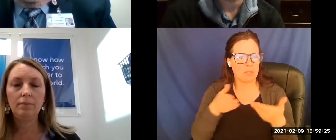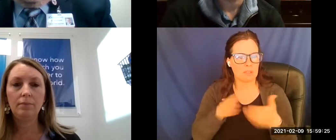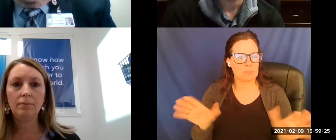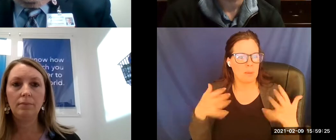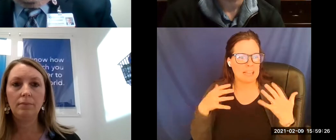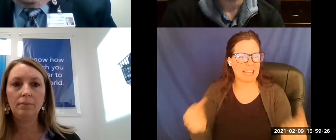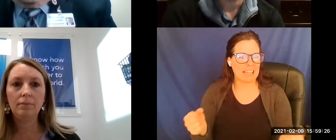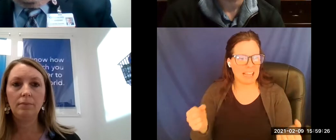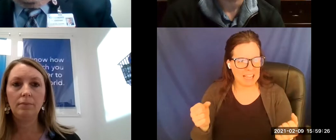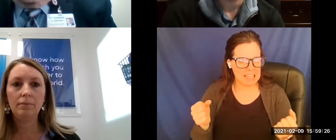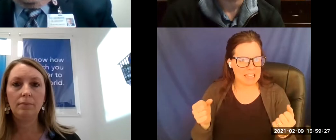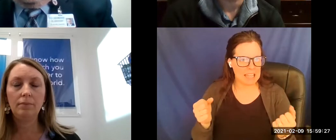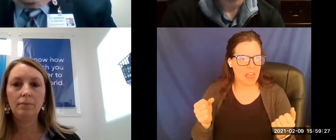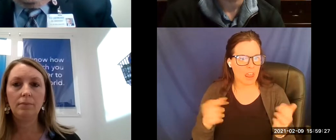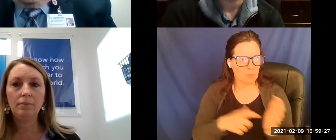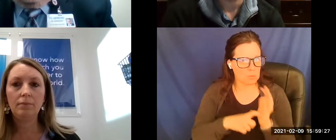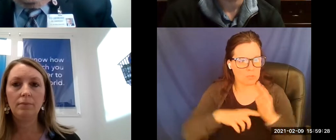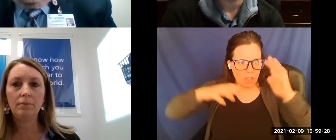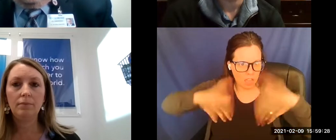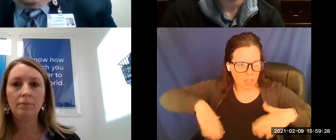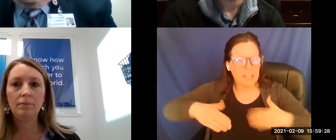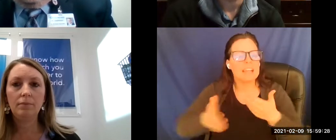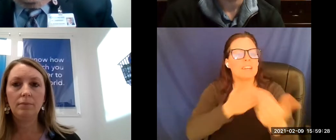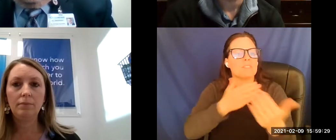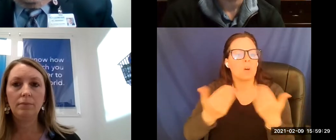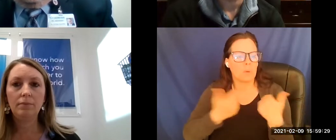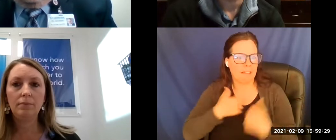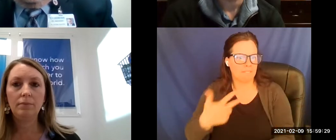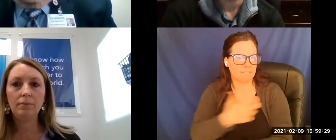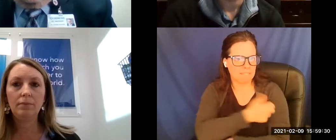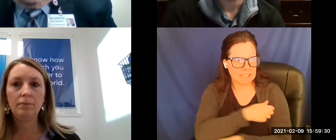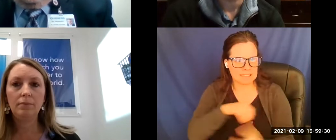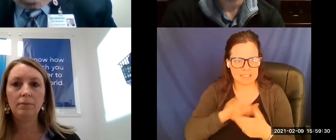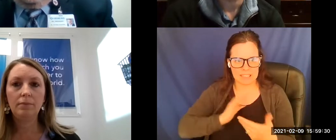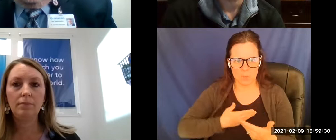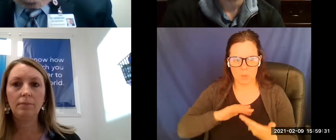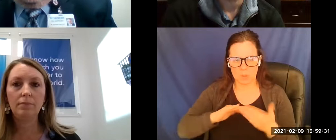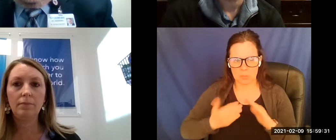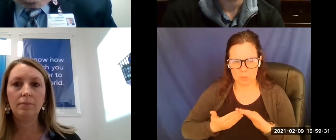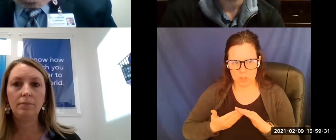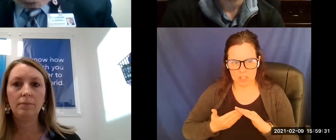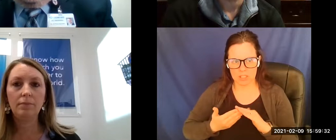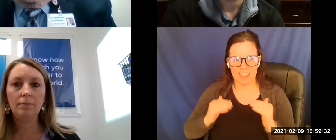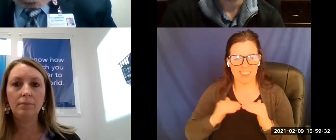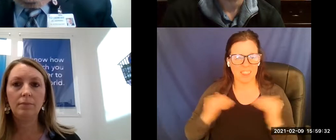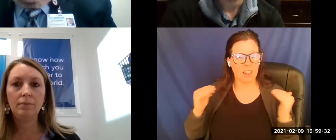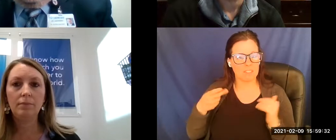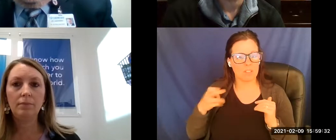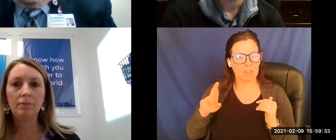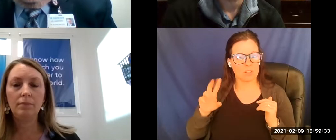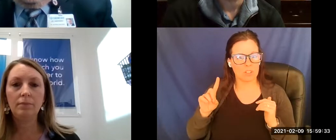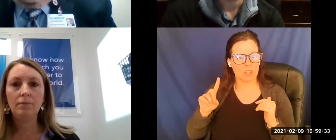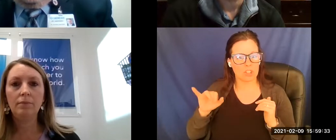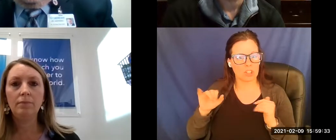measures is not yet, even though we have vaccine in our community. The level of herd immunity that would